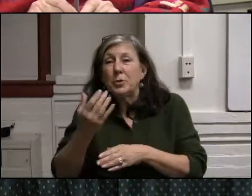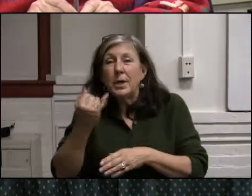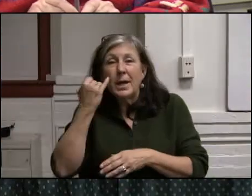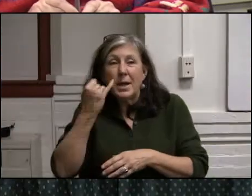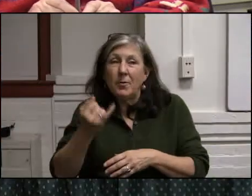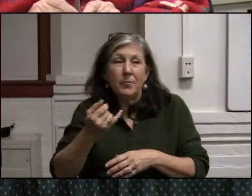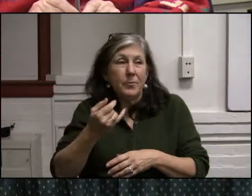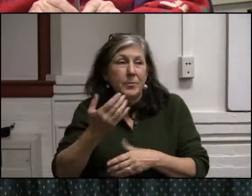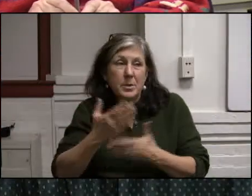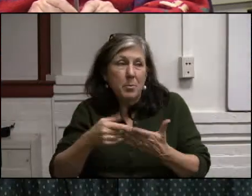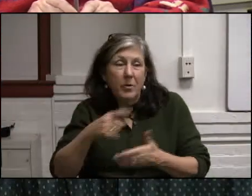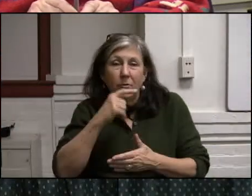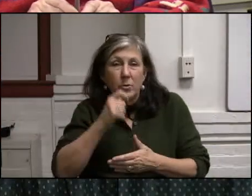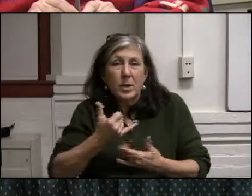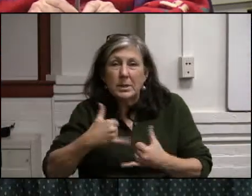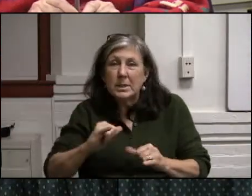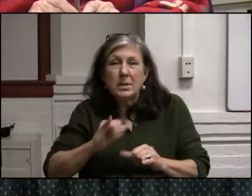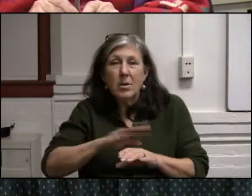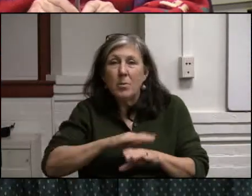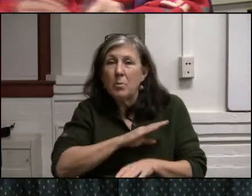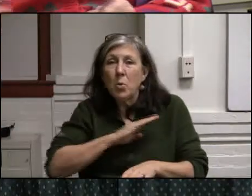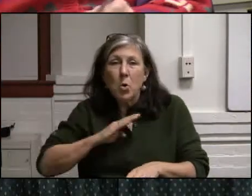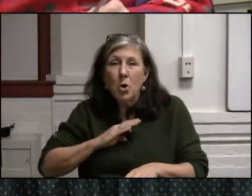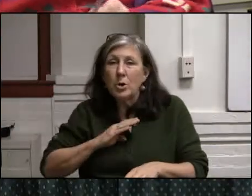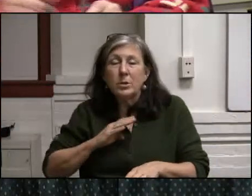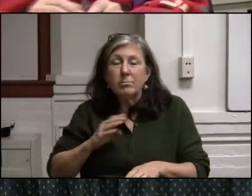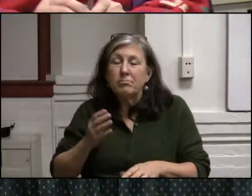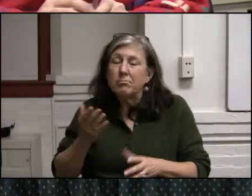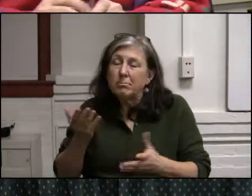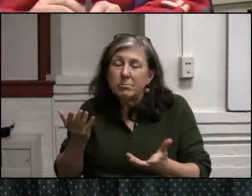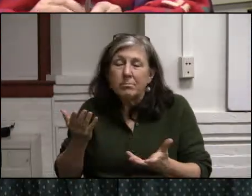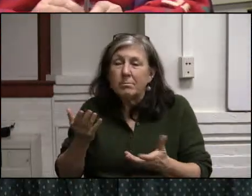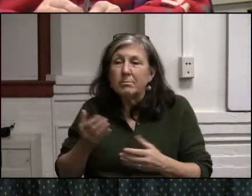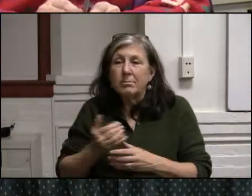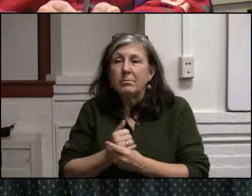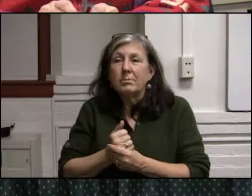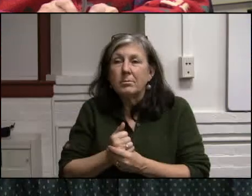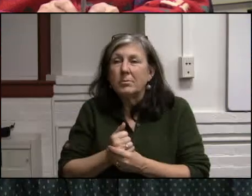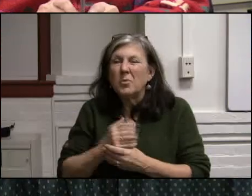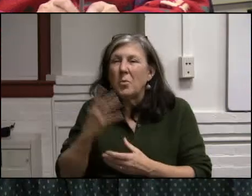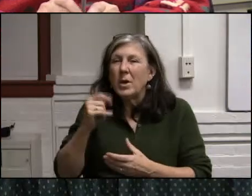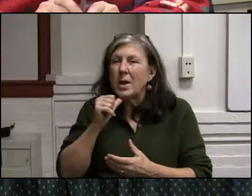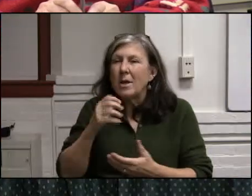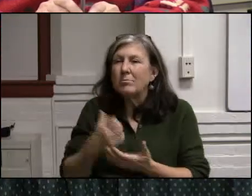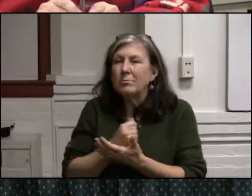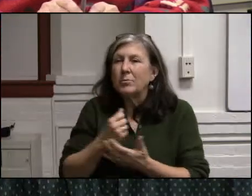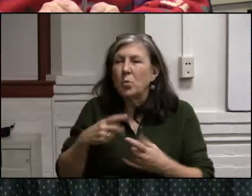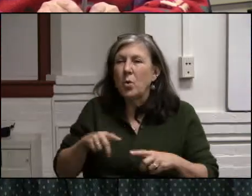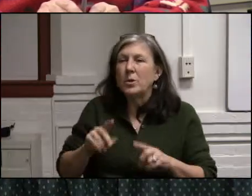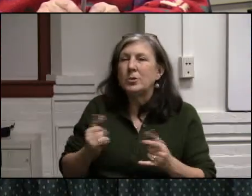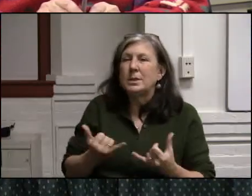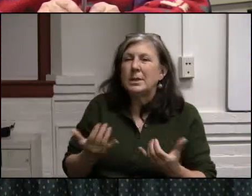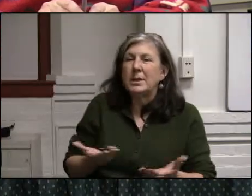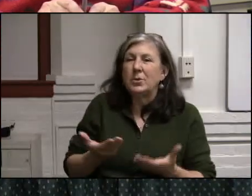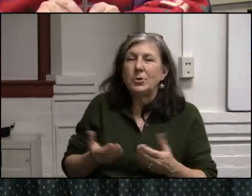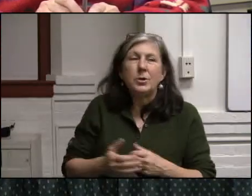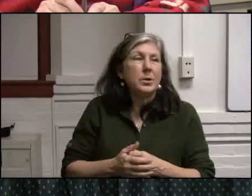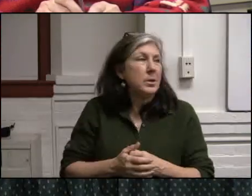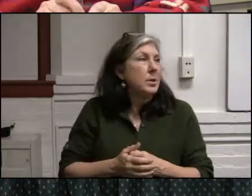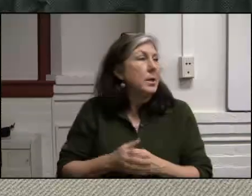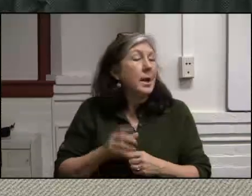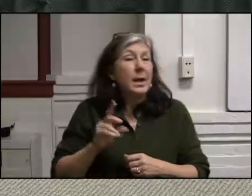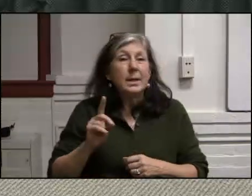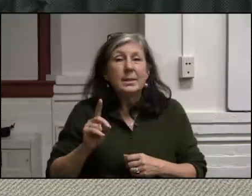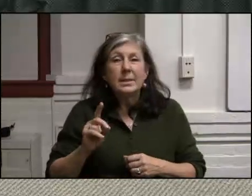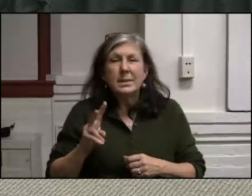since rescue's operation hasn't been part of our annual goals this year, we'll have that come secondary. That Make works. sense? And Yep. just while we're asking